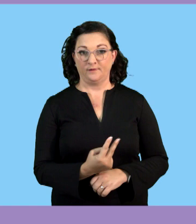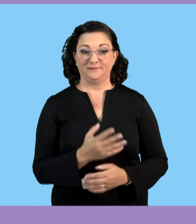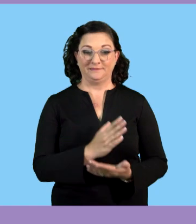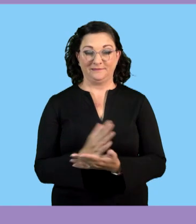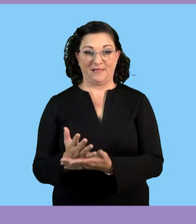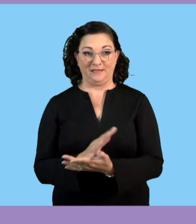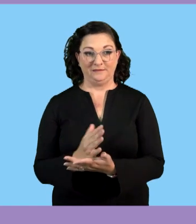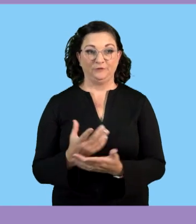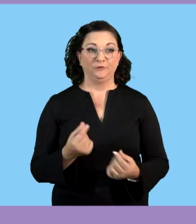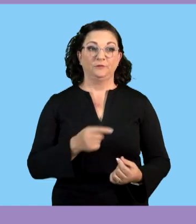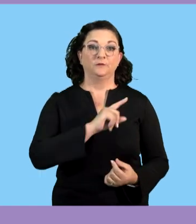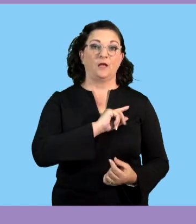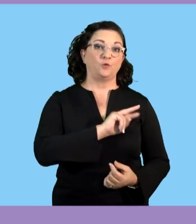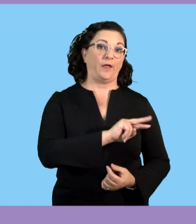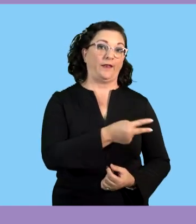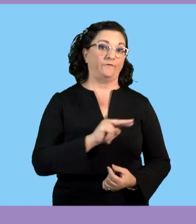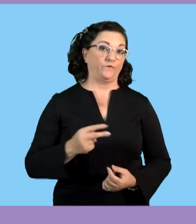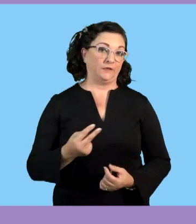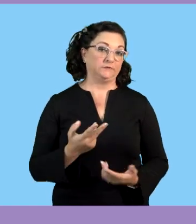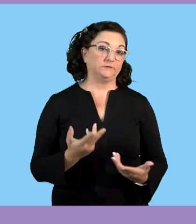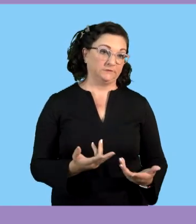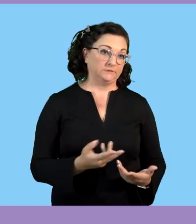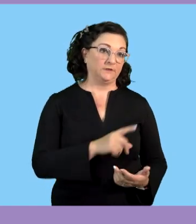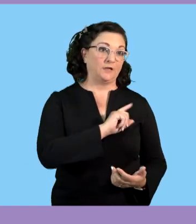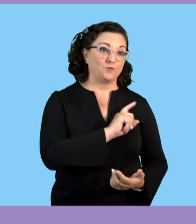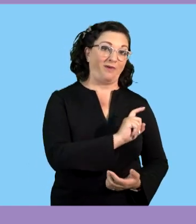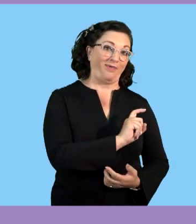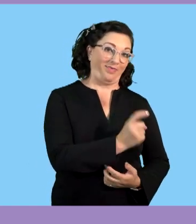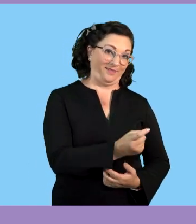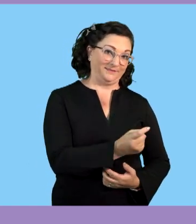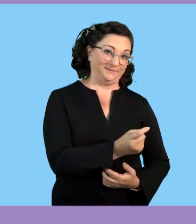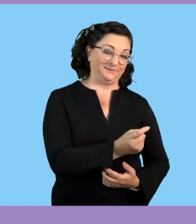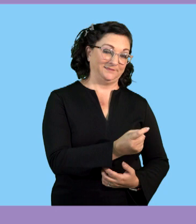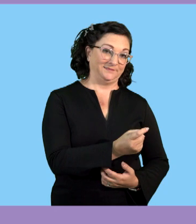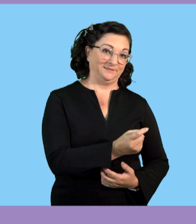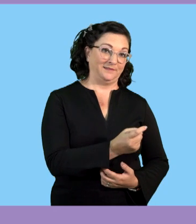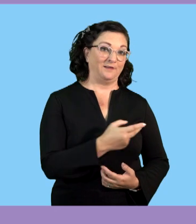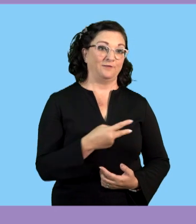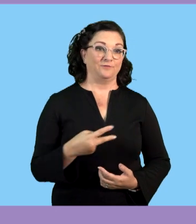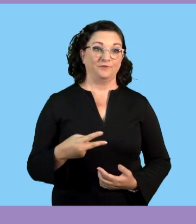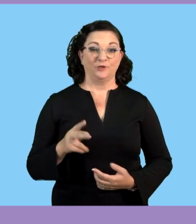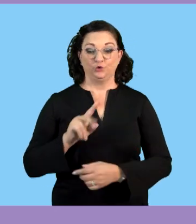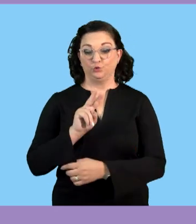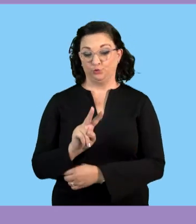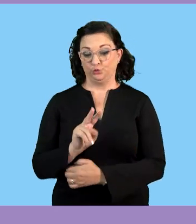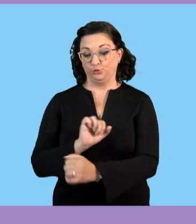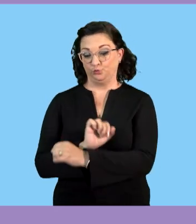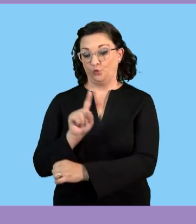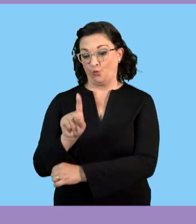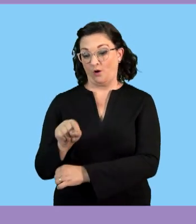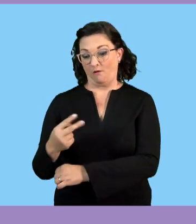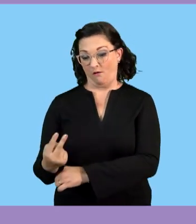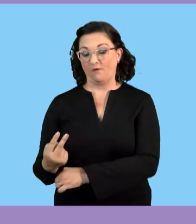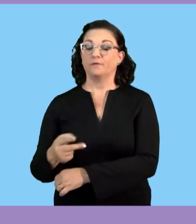because it is the multiplicative inverse. We are left with just x. And on the right-hand side, we have 2 multiplied